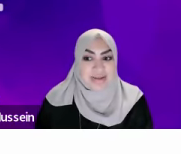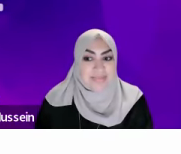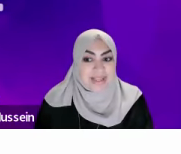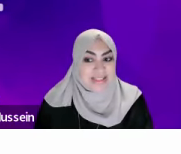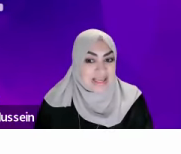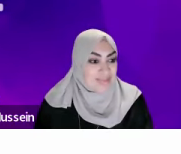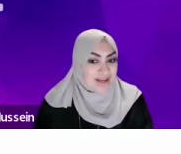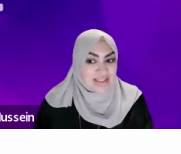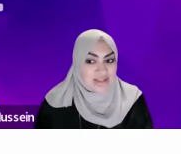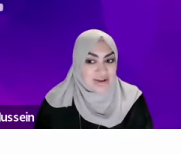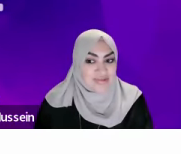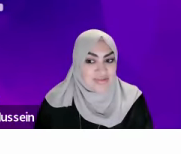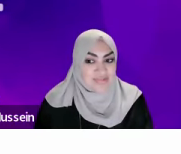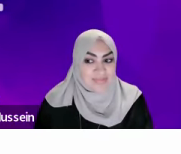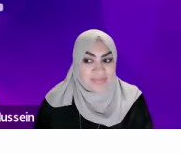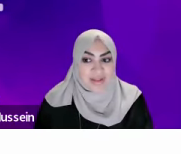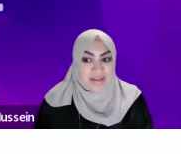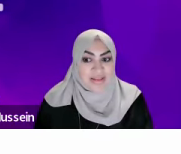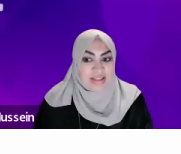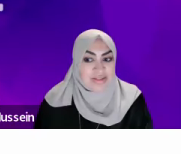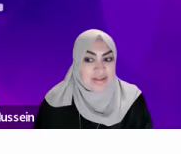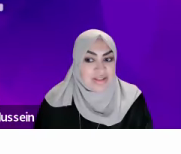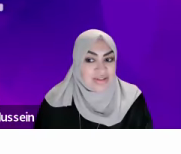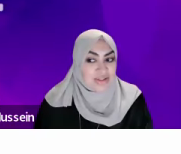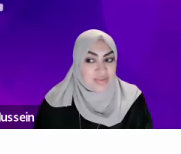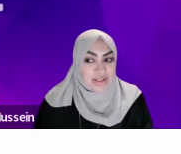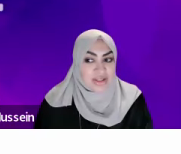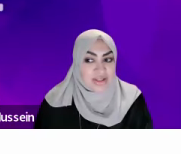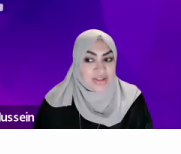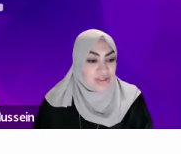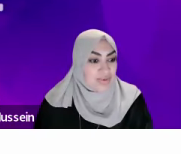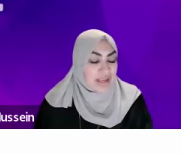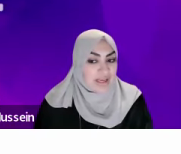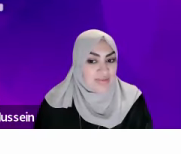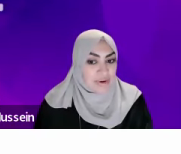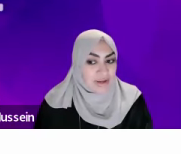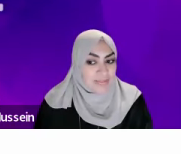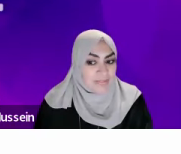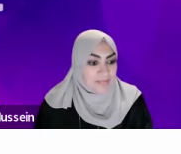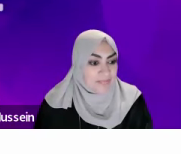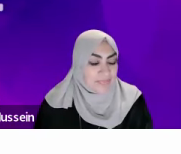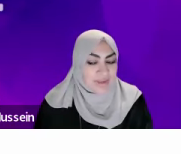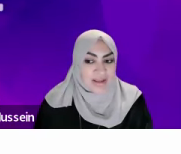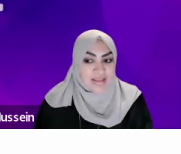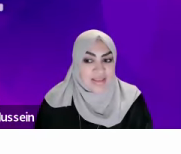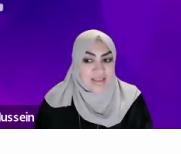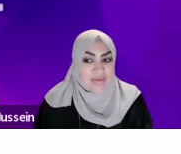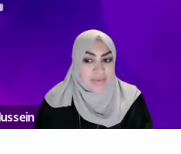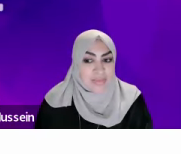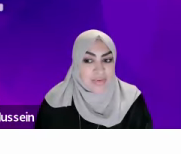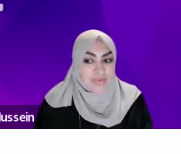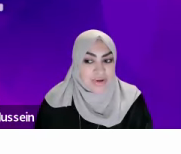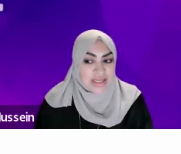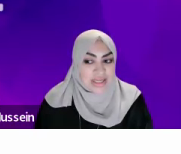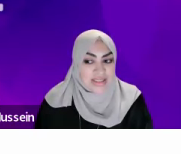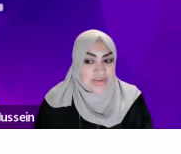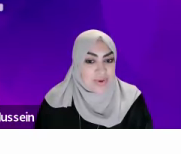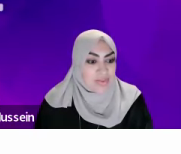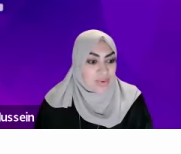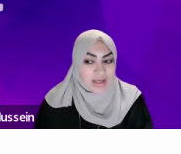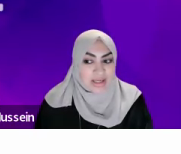student using base 10 blocks to solve. This student starts with showing 84. Then they remove